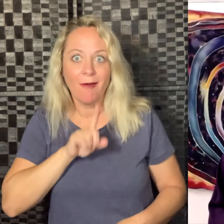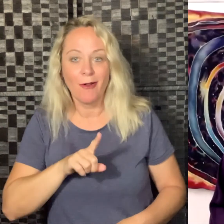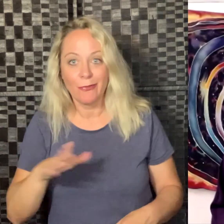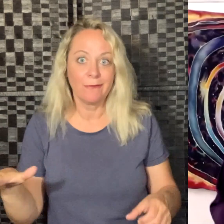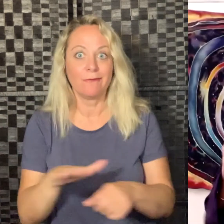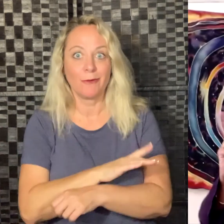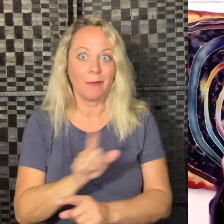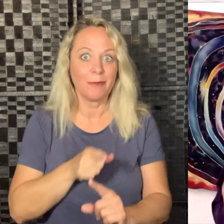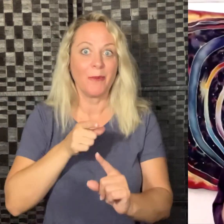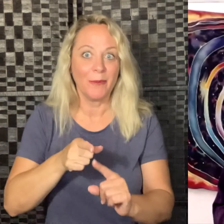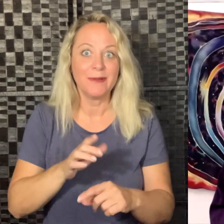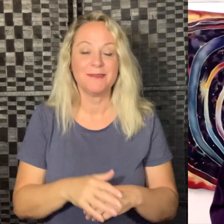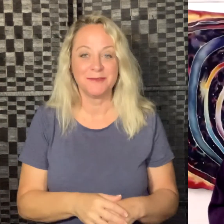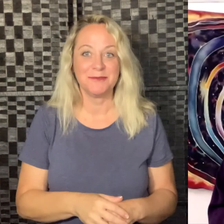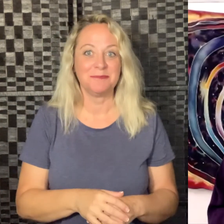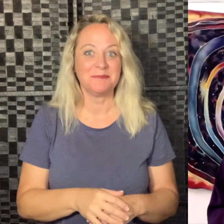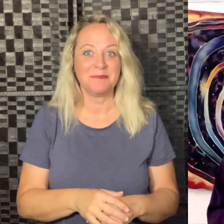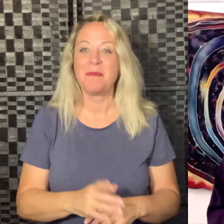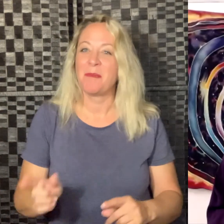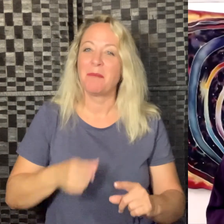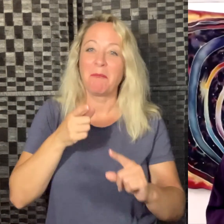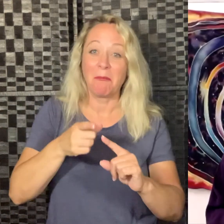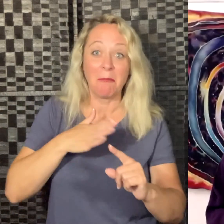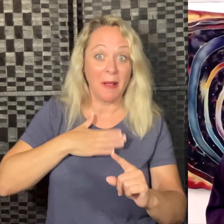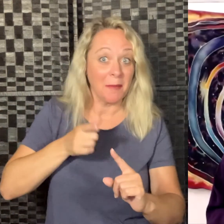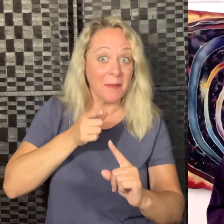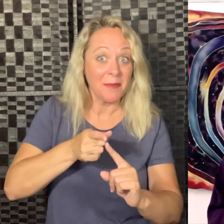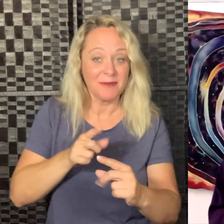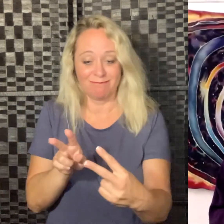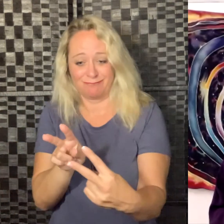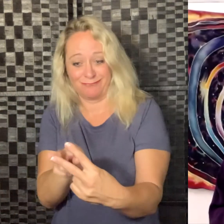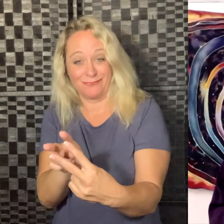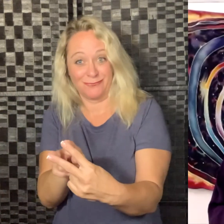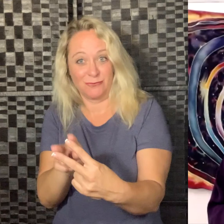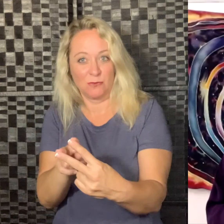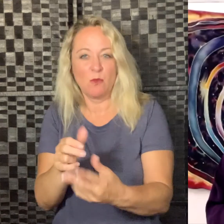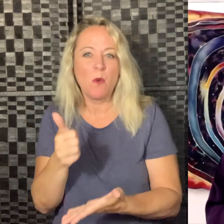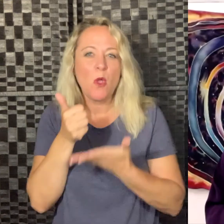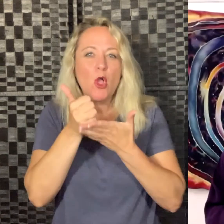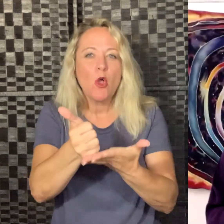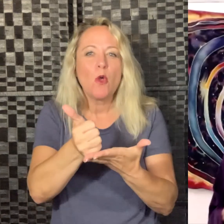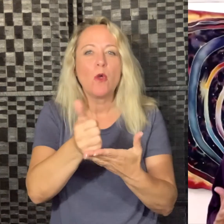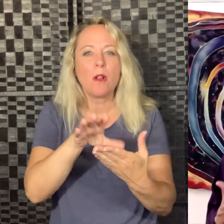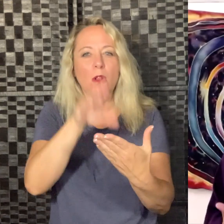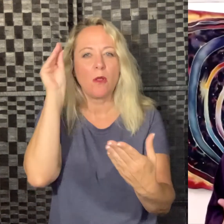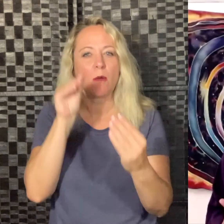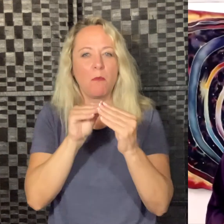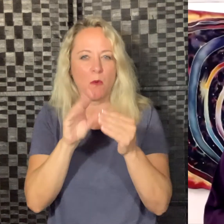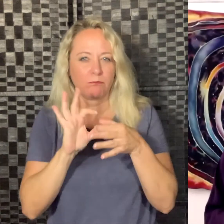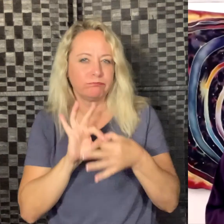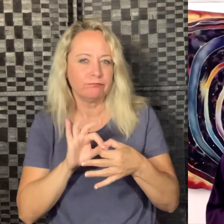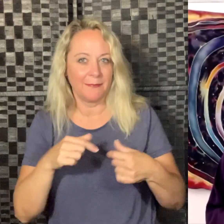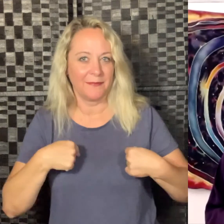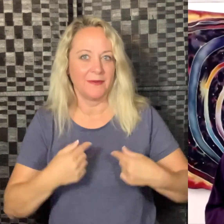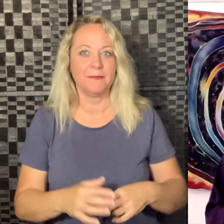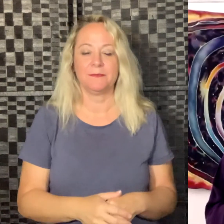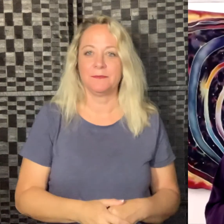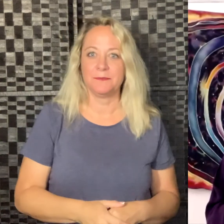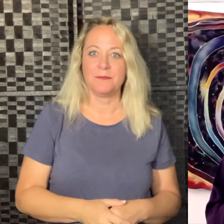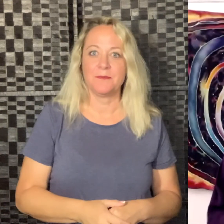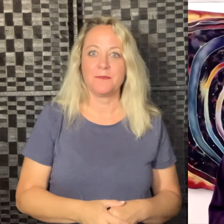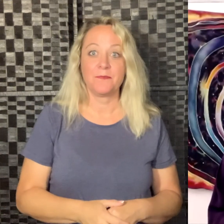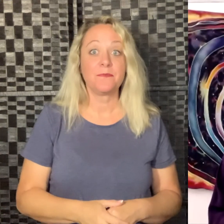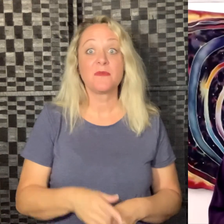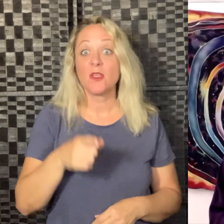wholepoint.us. Either of those will get you to my detailed information. I hope that you know that